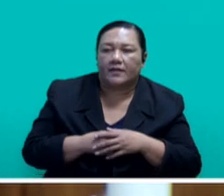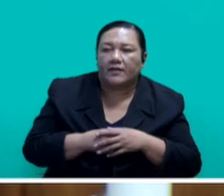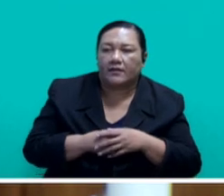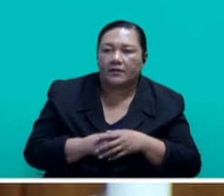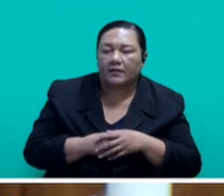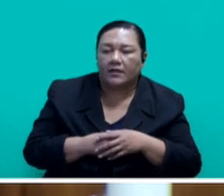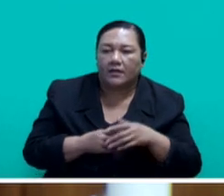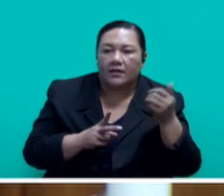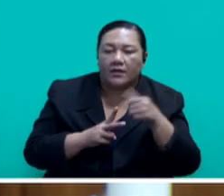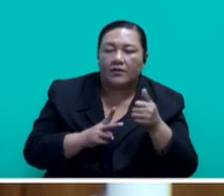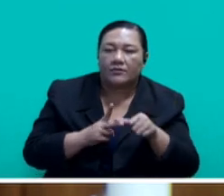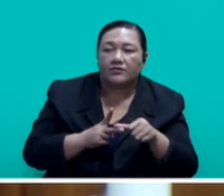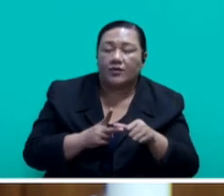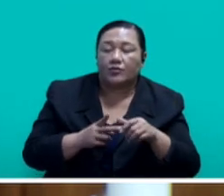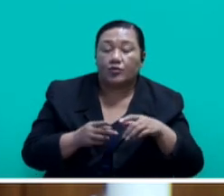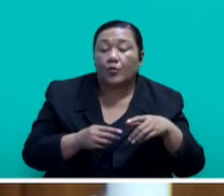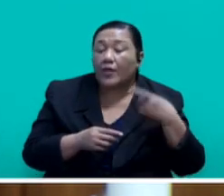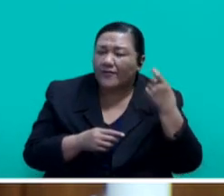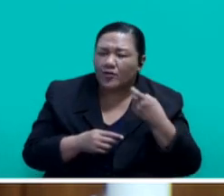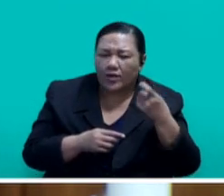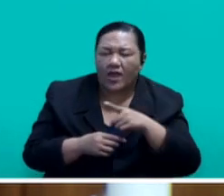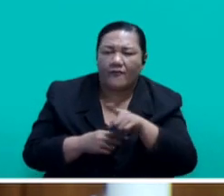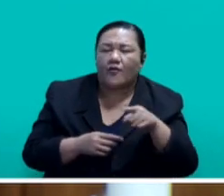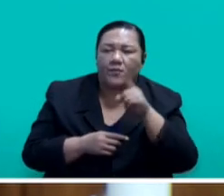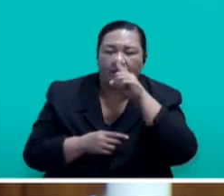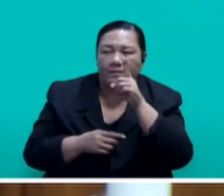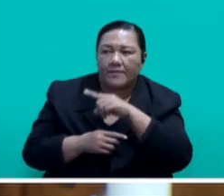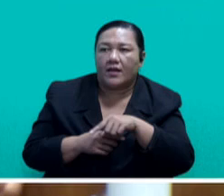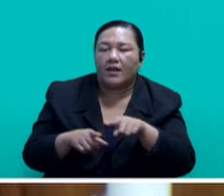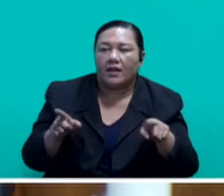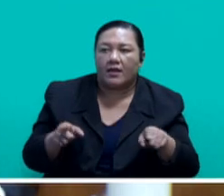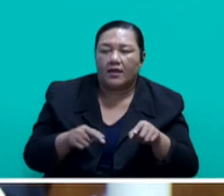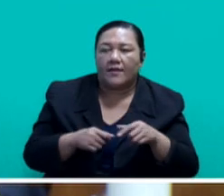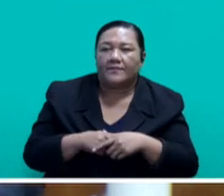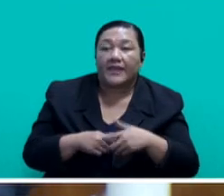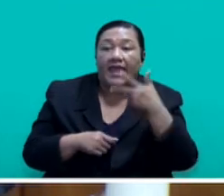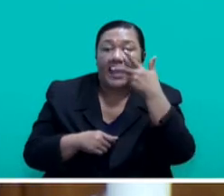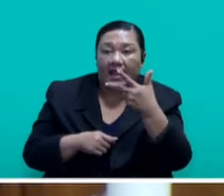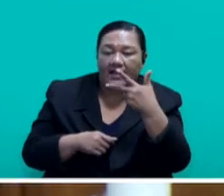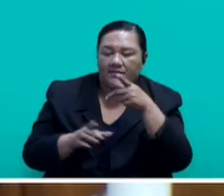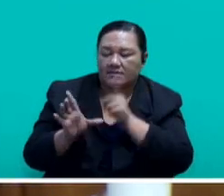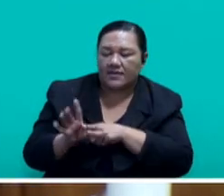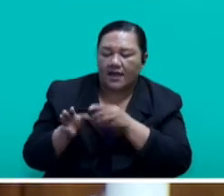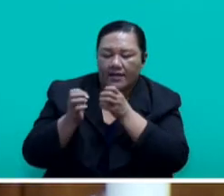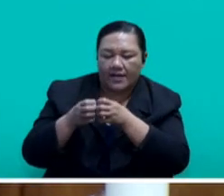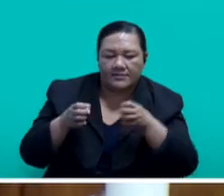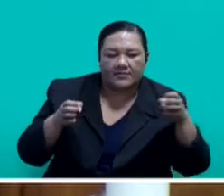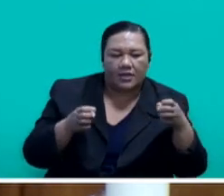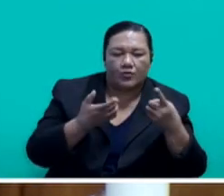economy while we take care of those in need. 8 years extended to another 8 years.